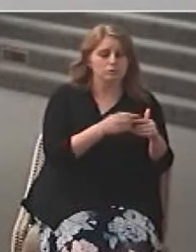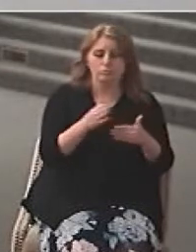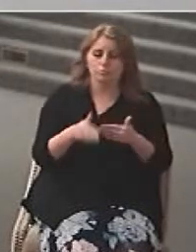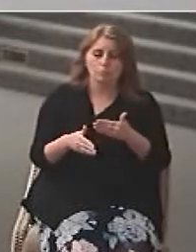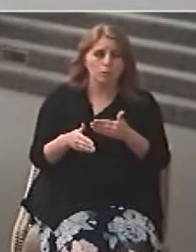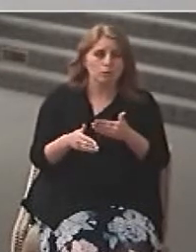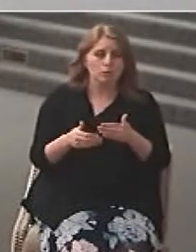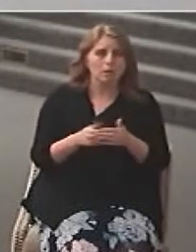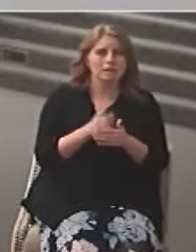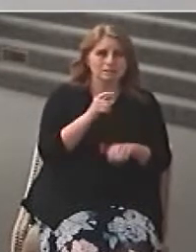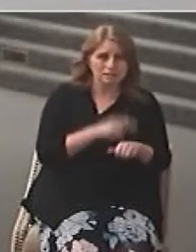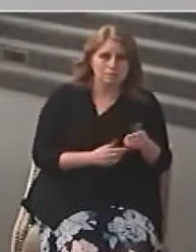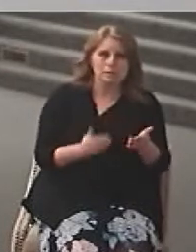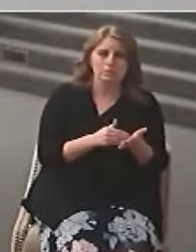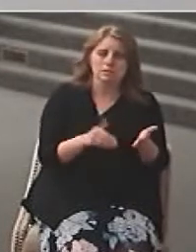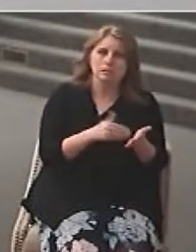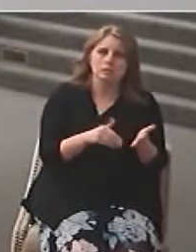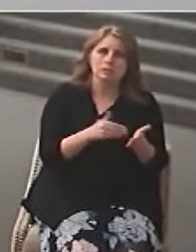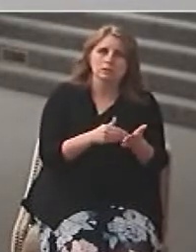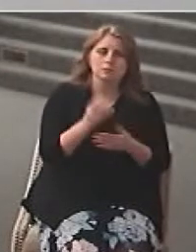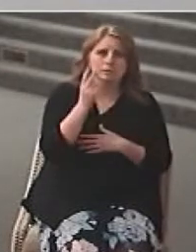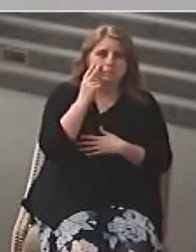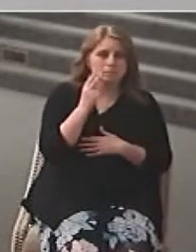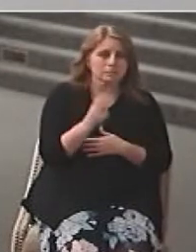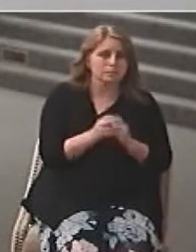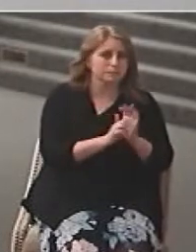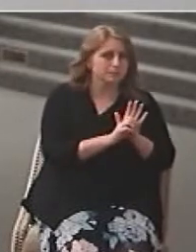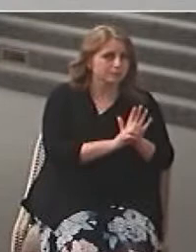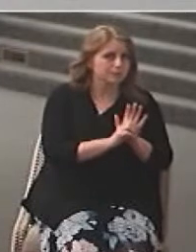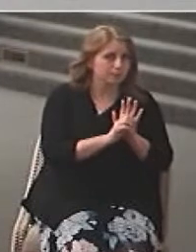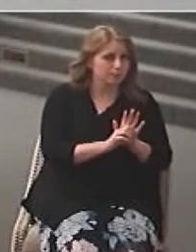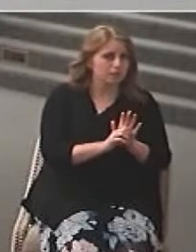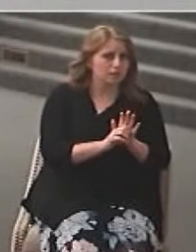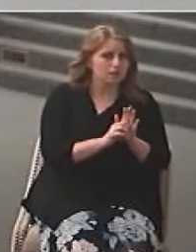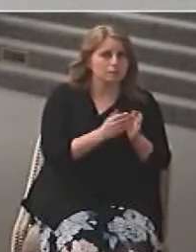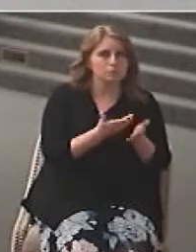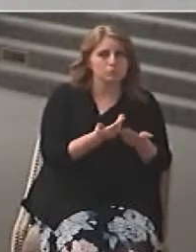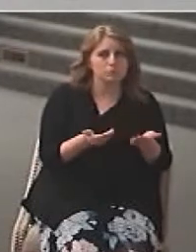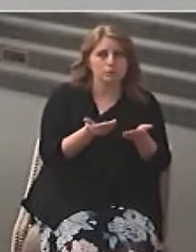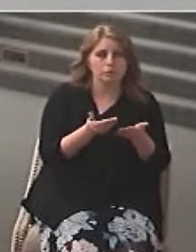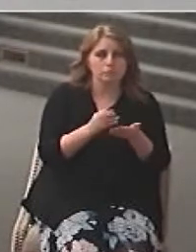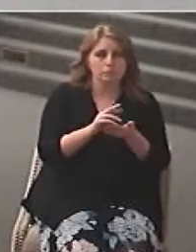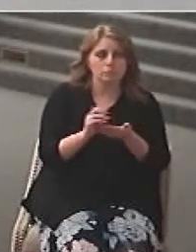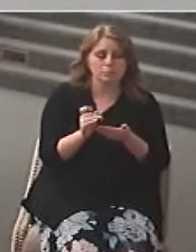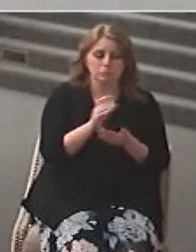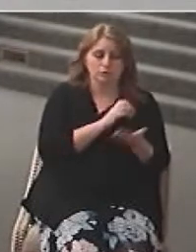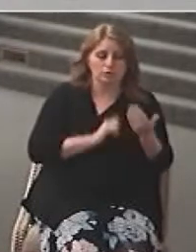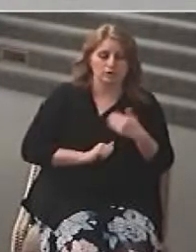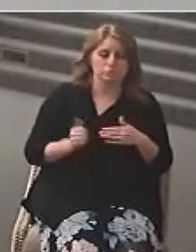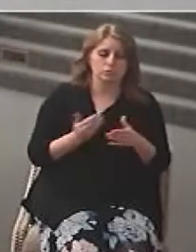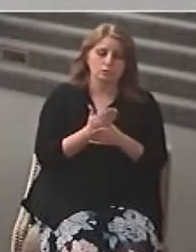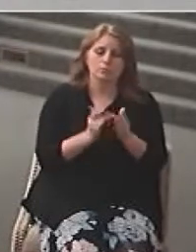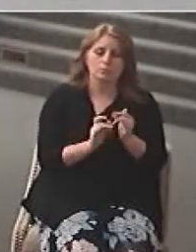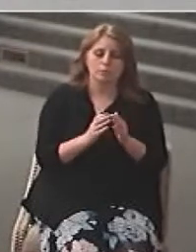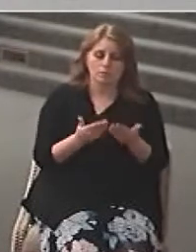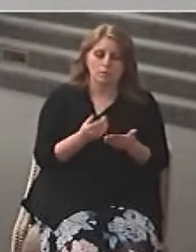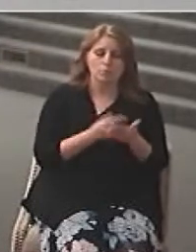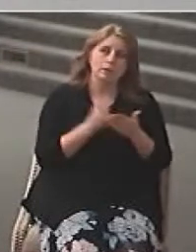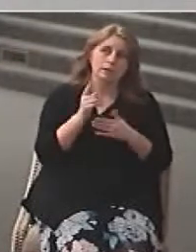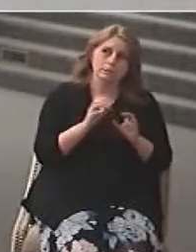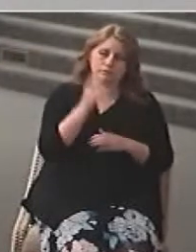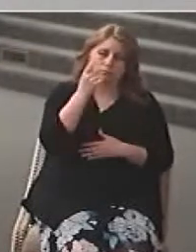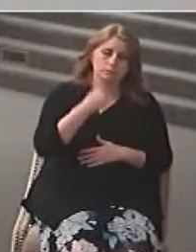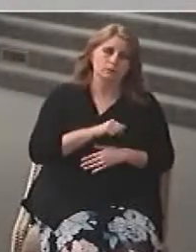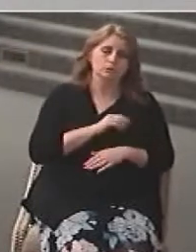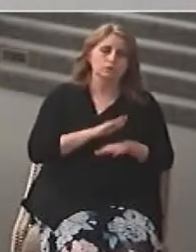and time and time again where we see pictures or forms of Christ throughout the Bible and what He did for us on